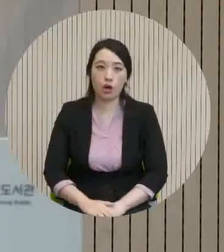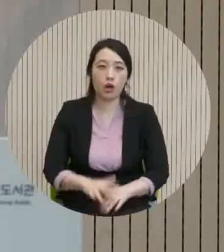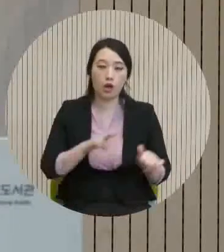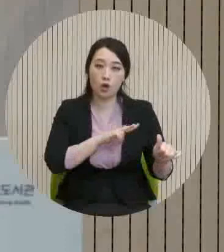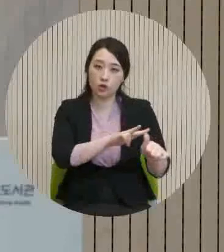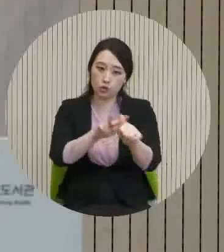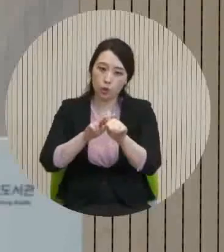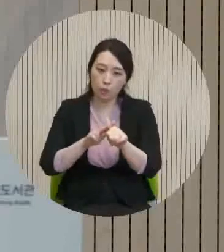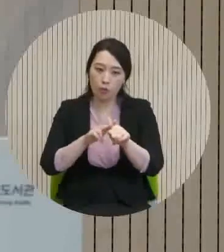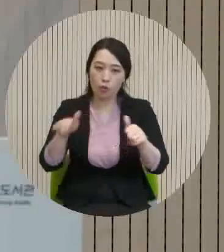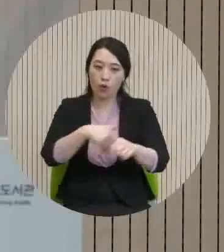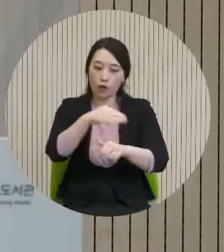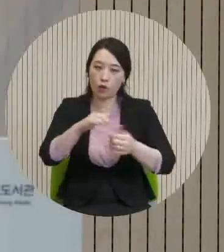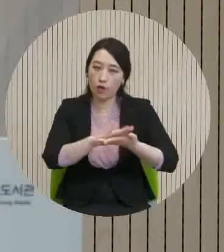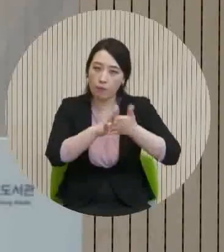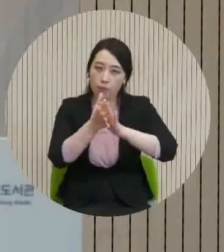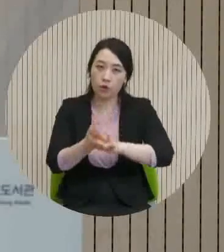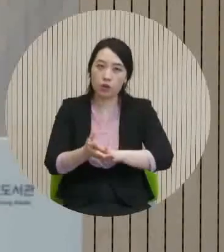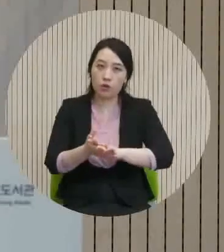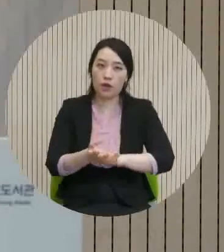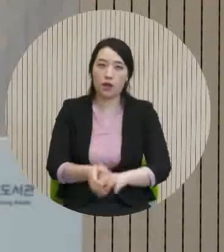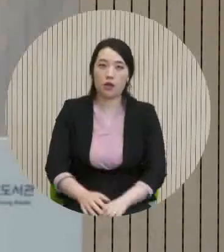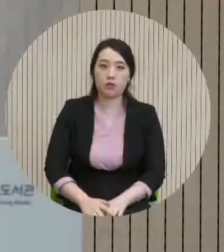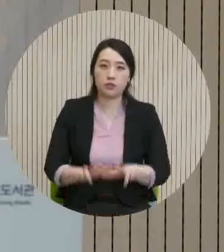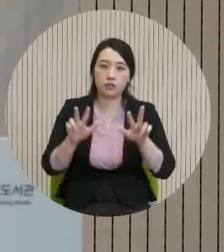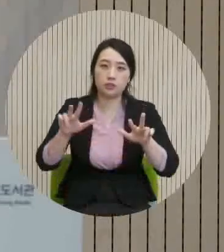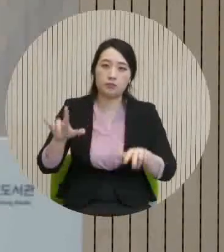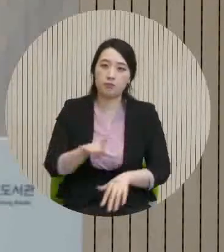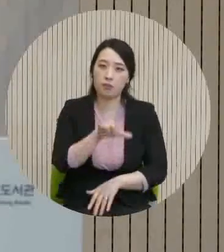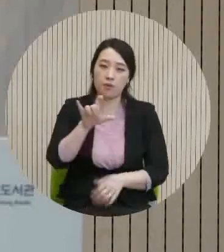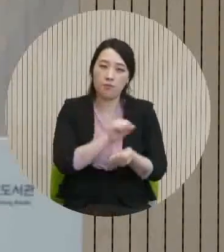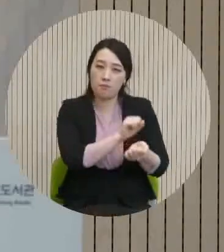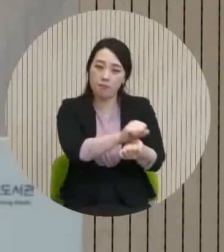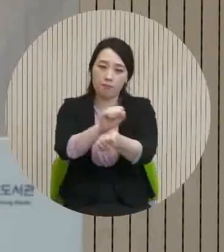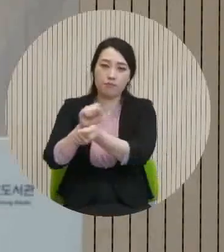some keywords that were emphasized during the symposium.